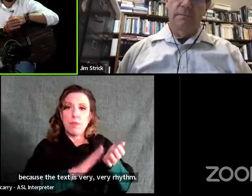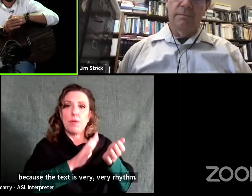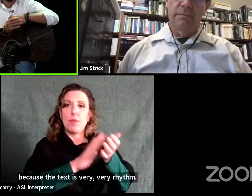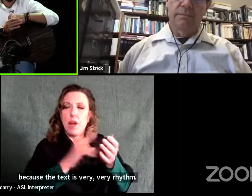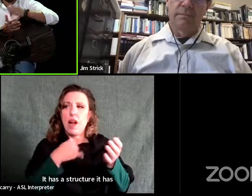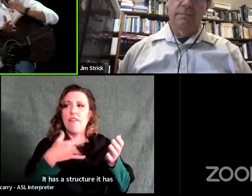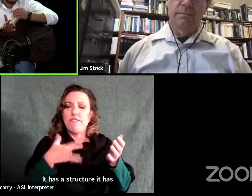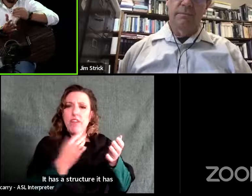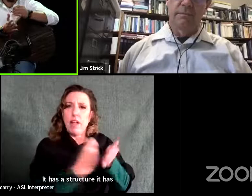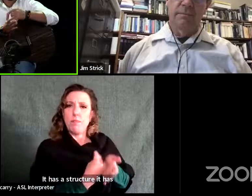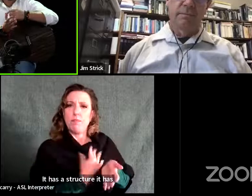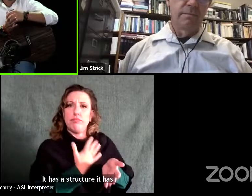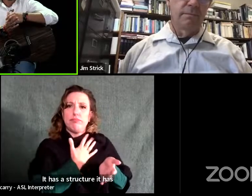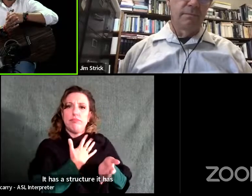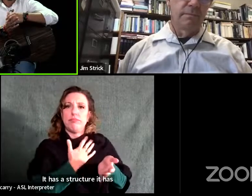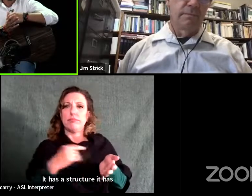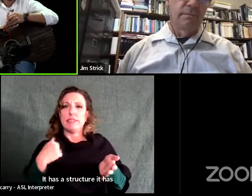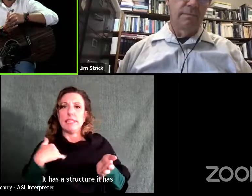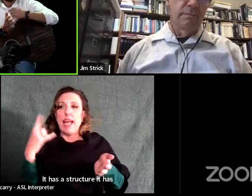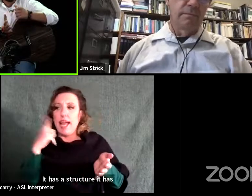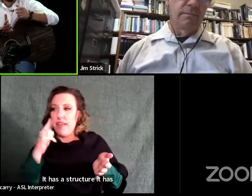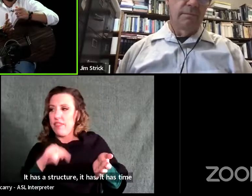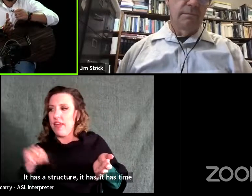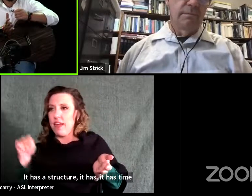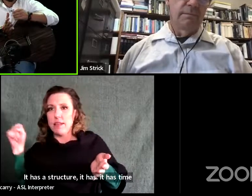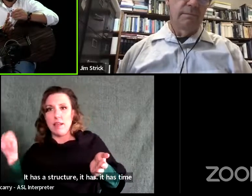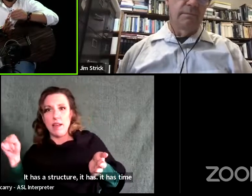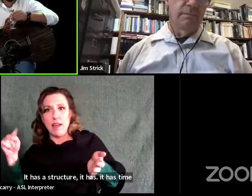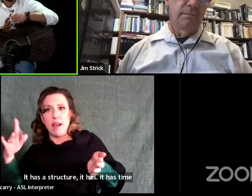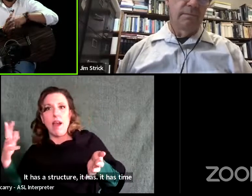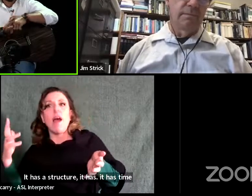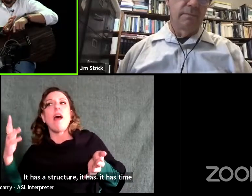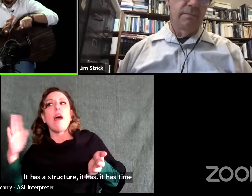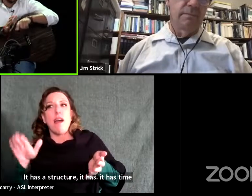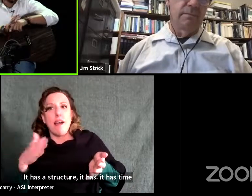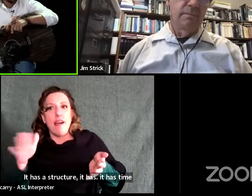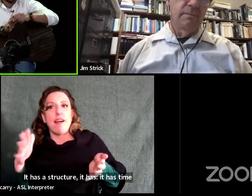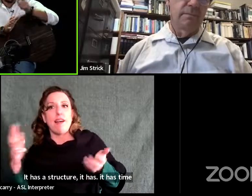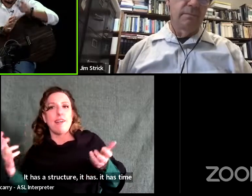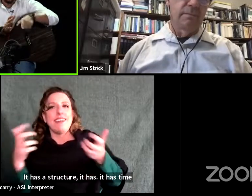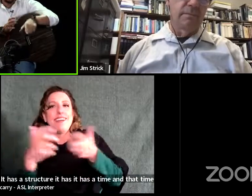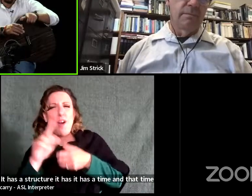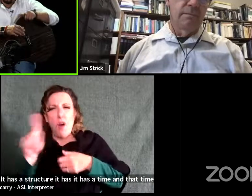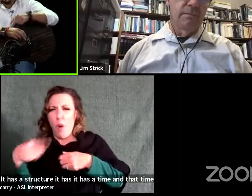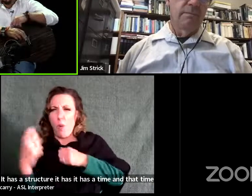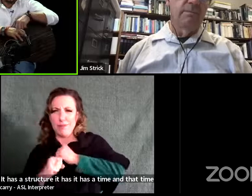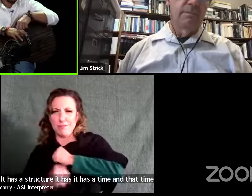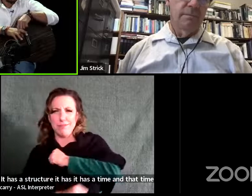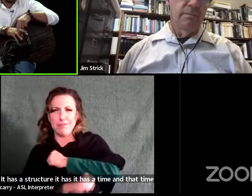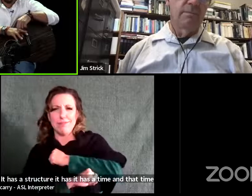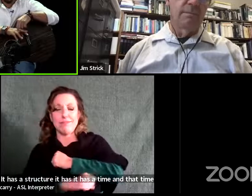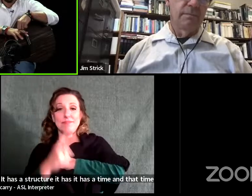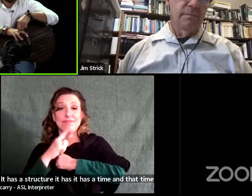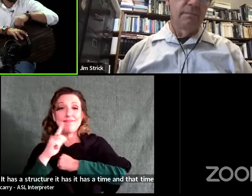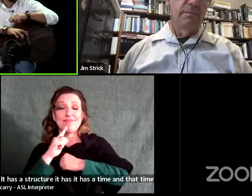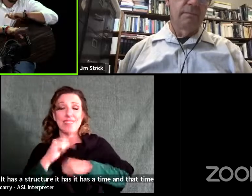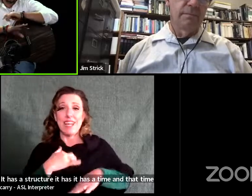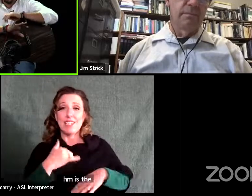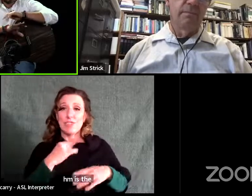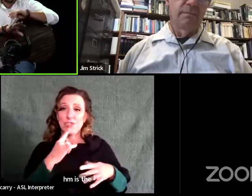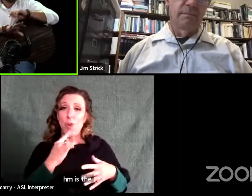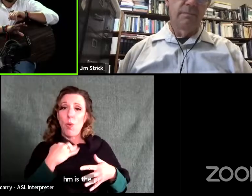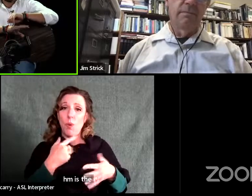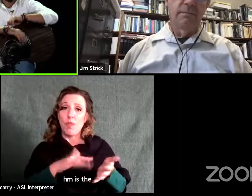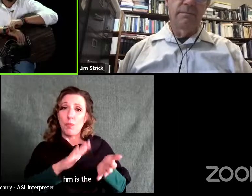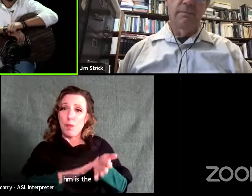It has a time. And that time is the basement. Always timing, rhythm is the basement of